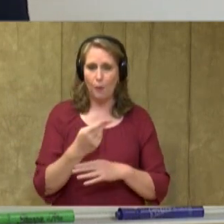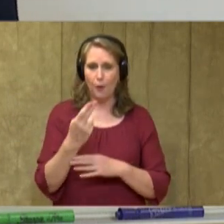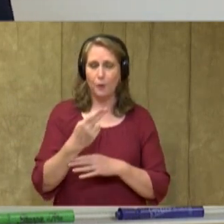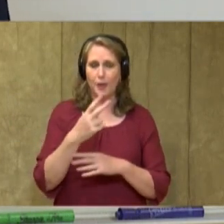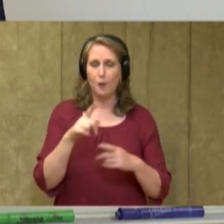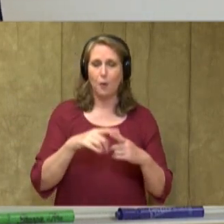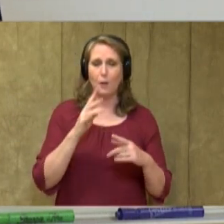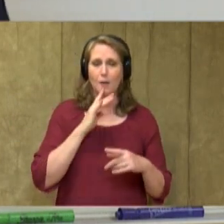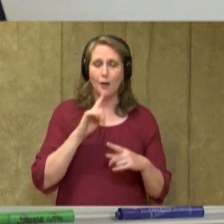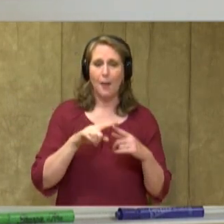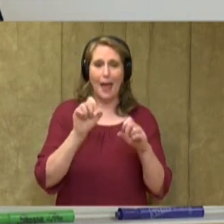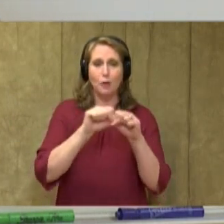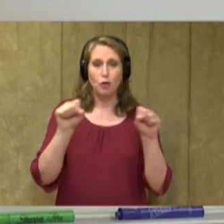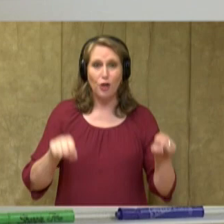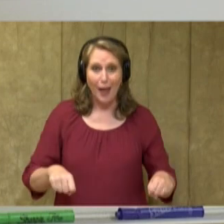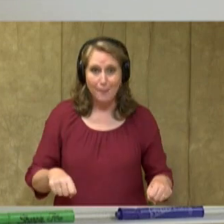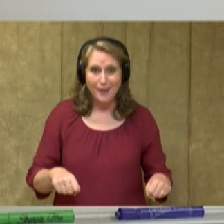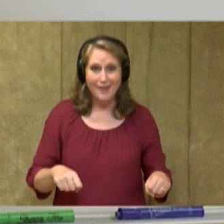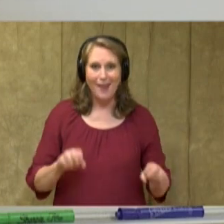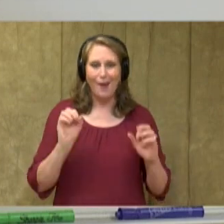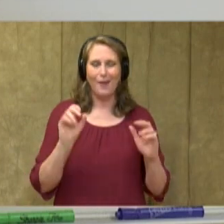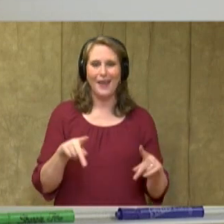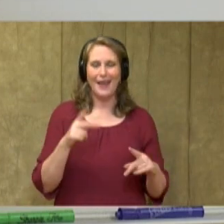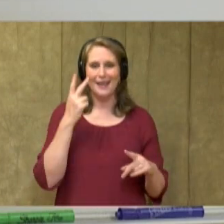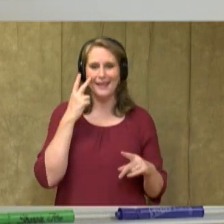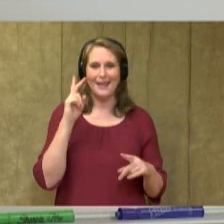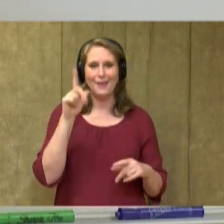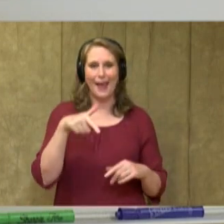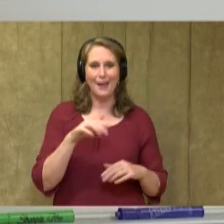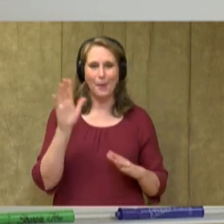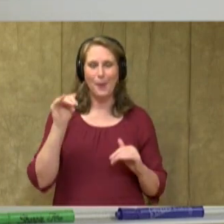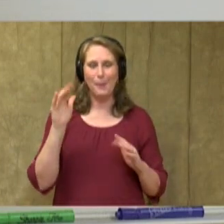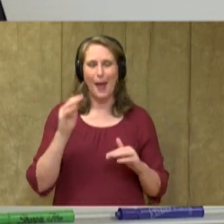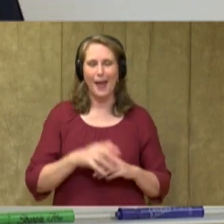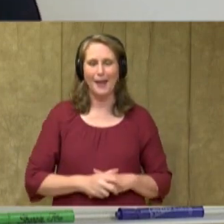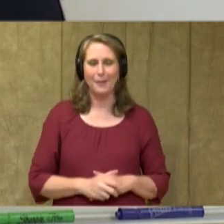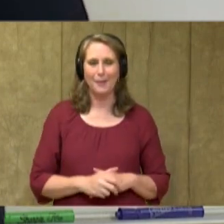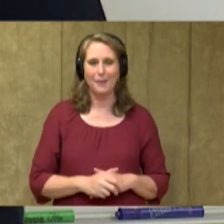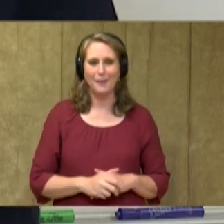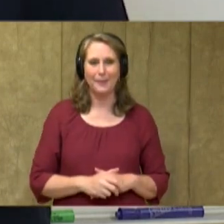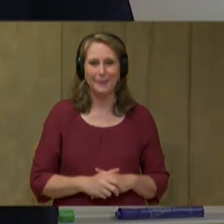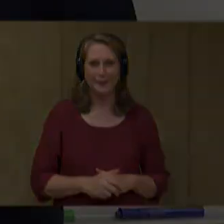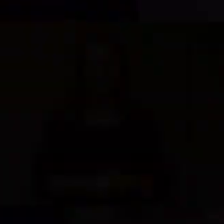where we will talk about some shapes, okay? All right, see you then. Bye.